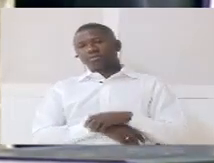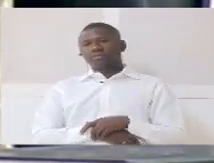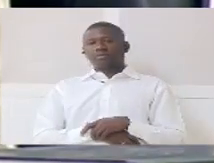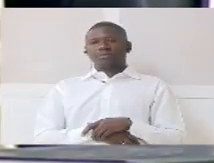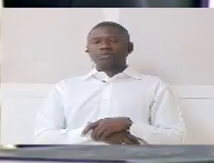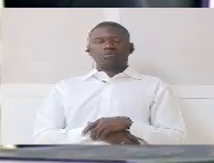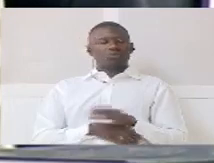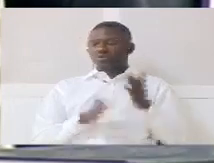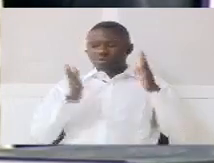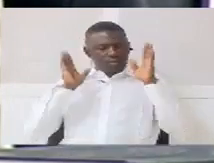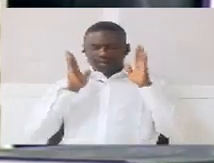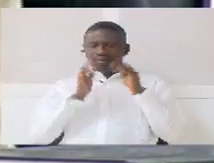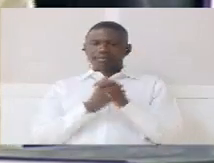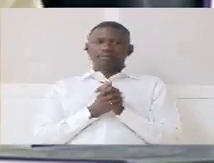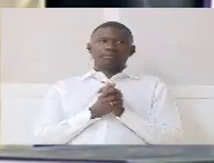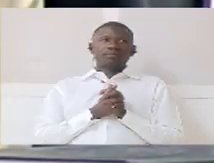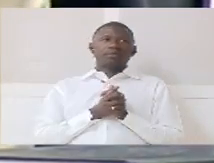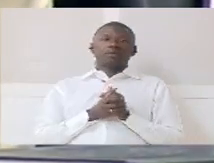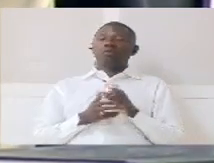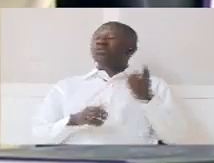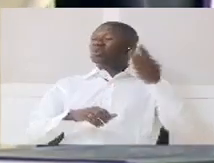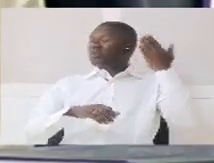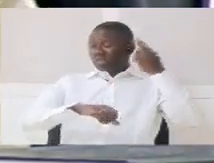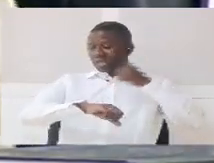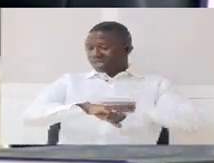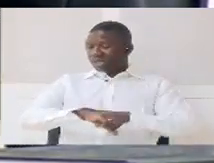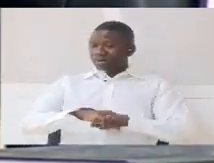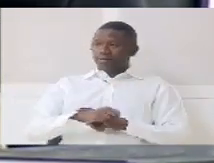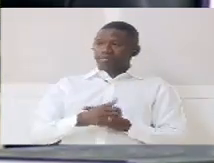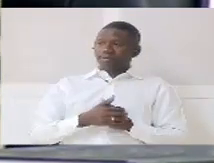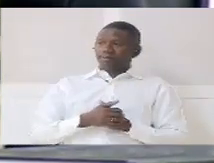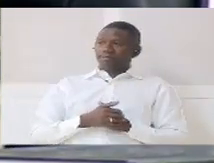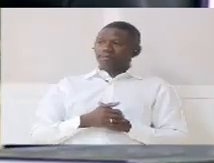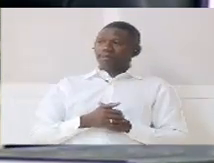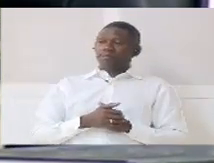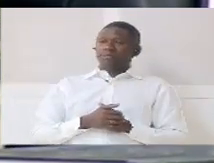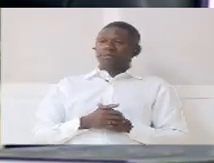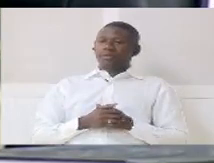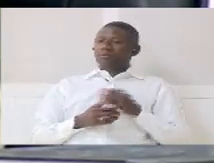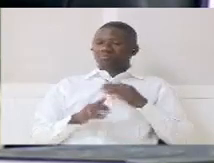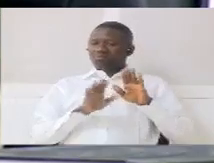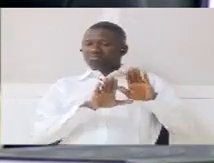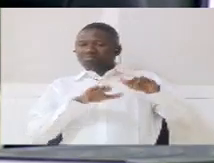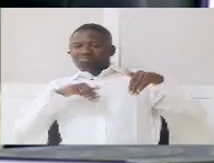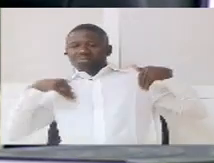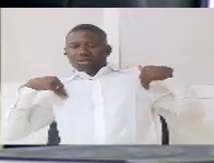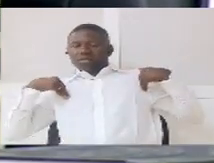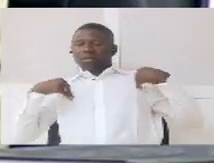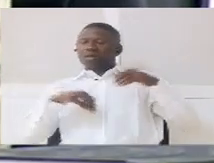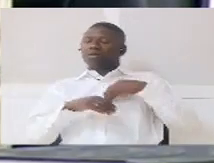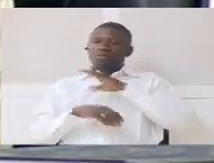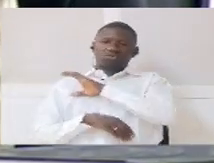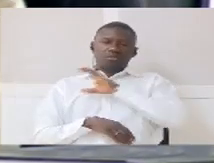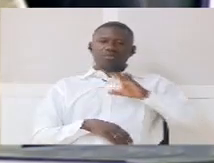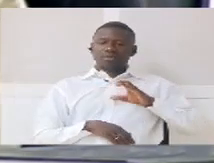office. So problem to ye. So there is no problem. But what period of Bekono? But during all that period, I decided to go